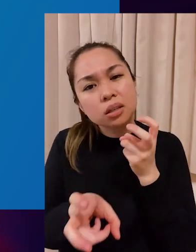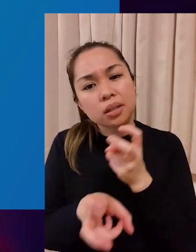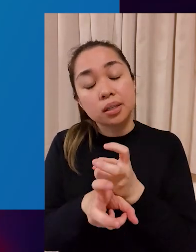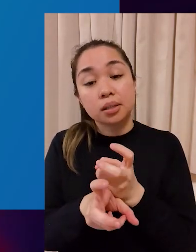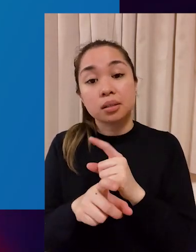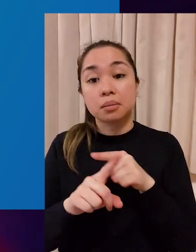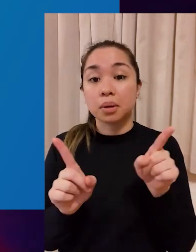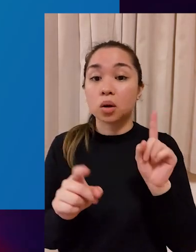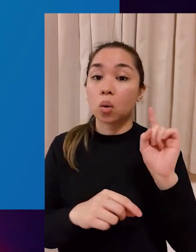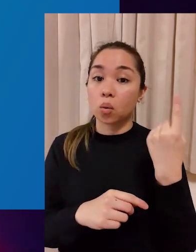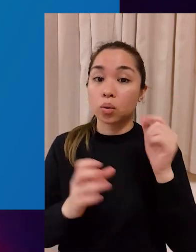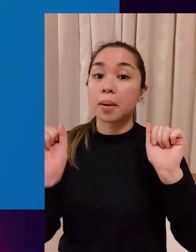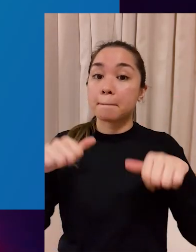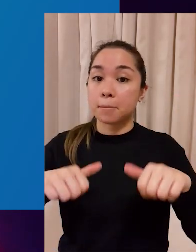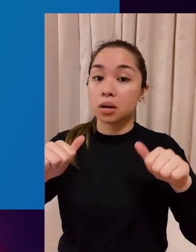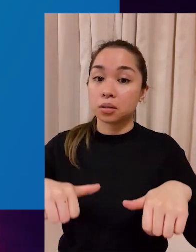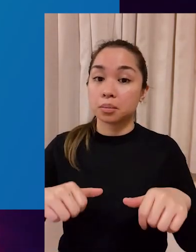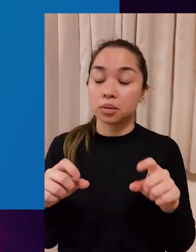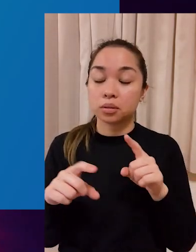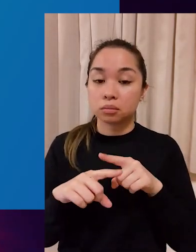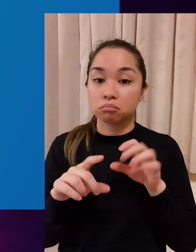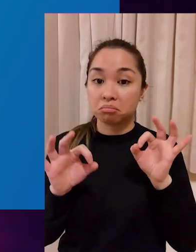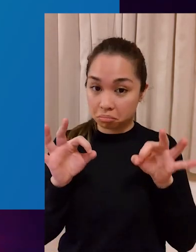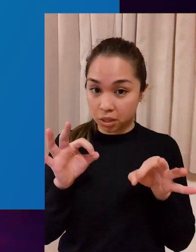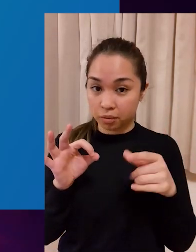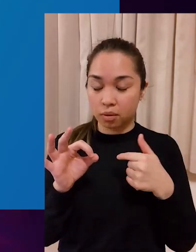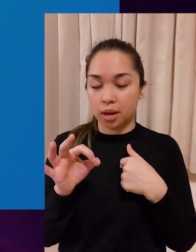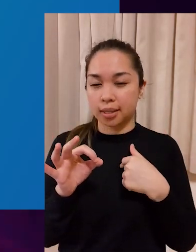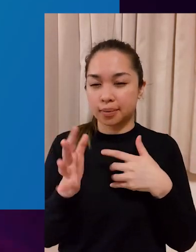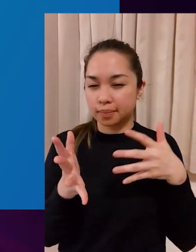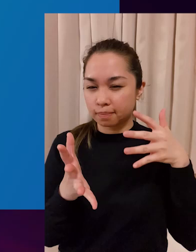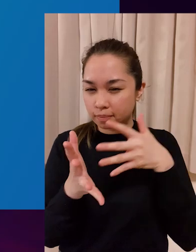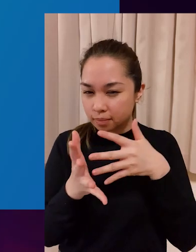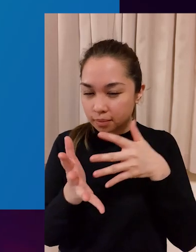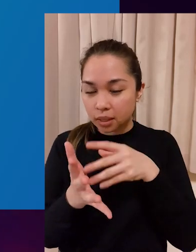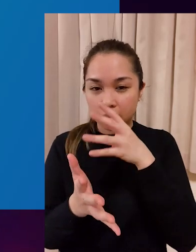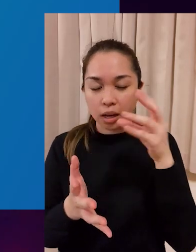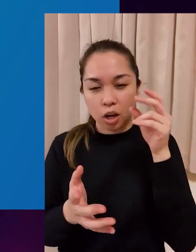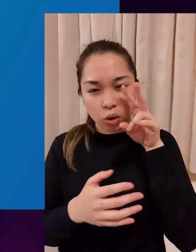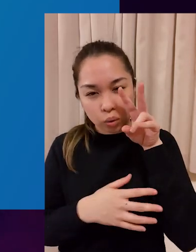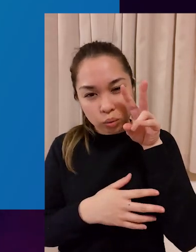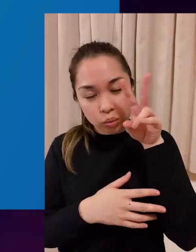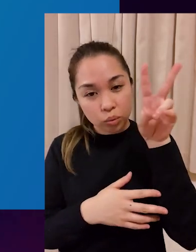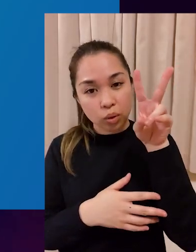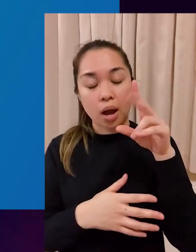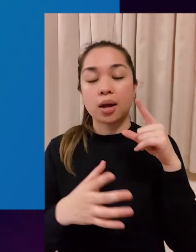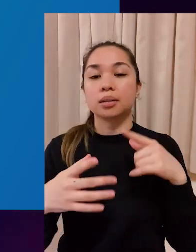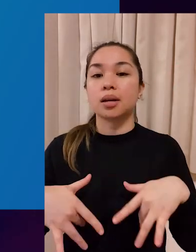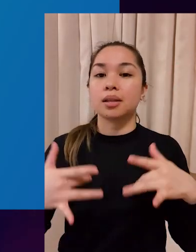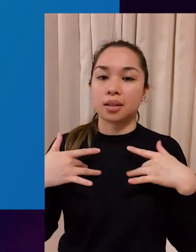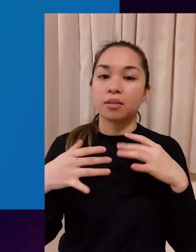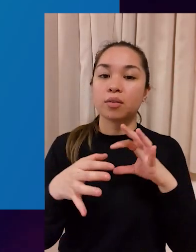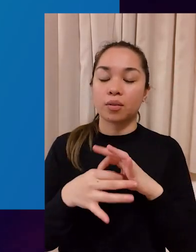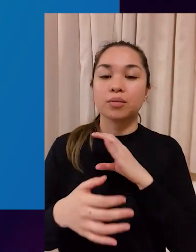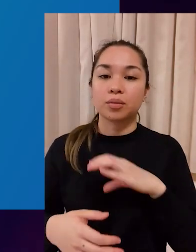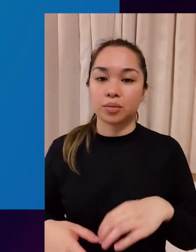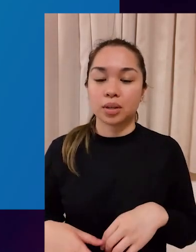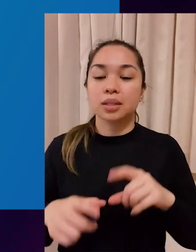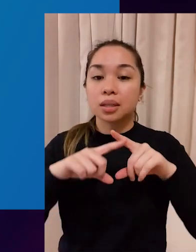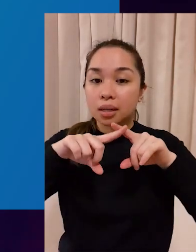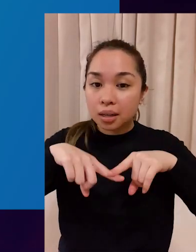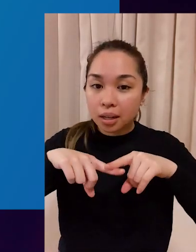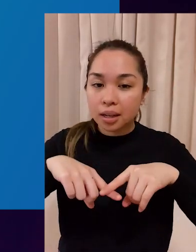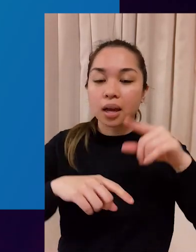is mahirap and only possible if I take more time to look at the life of Christ and mag-rely